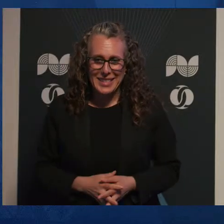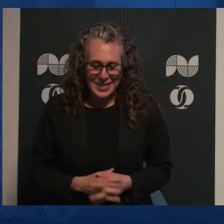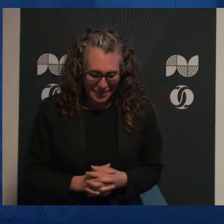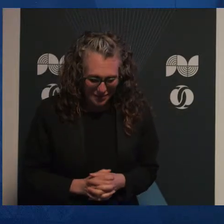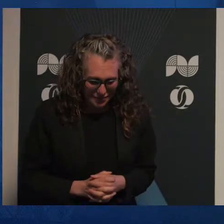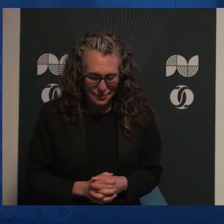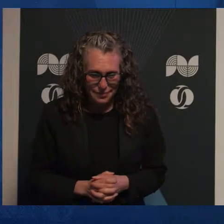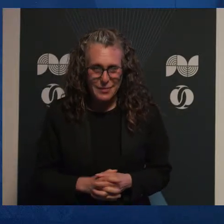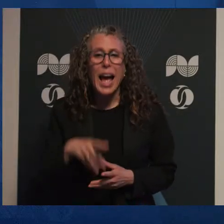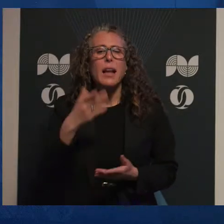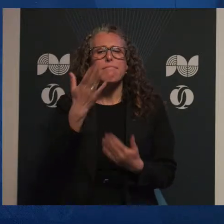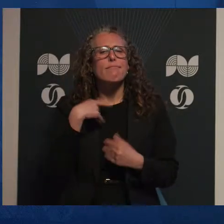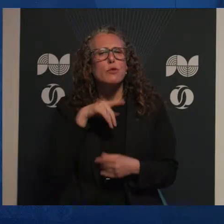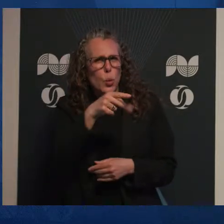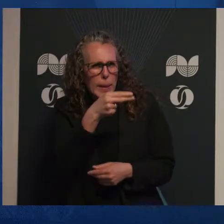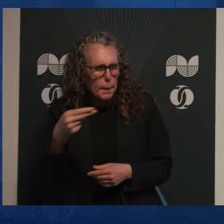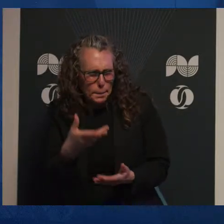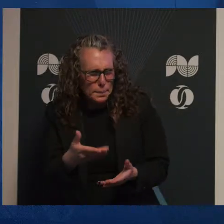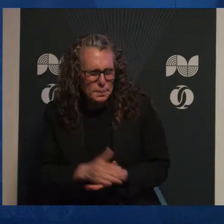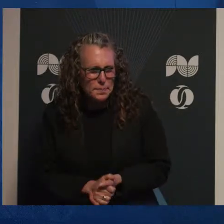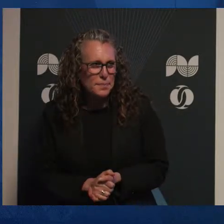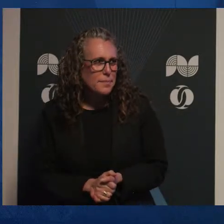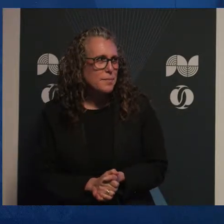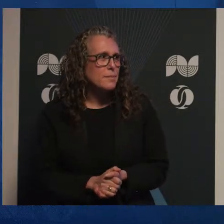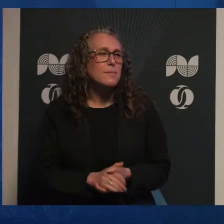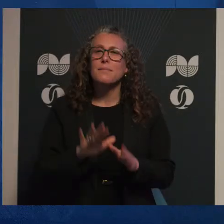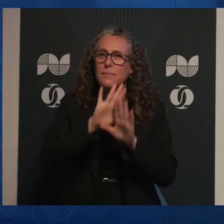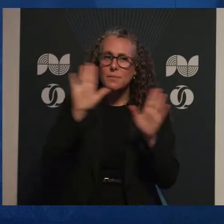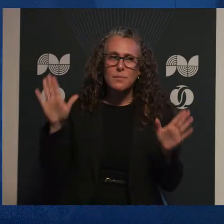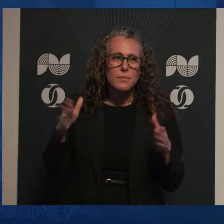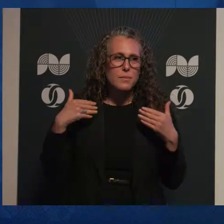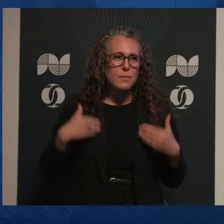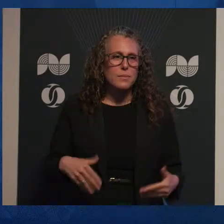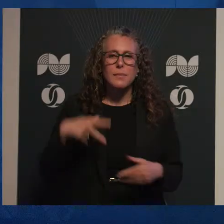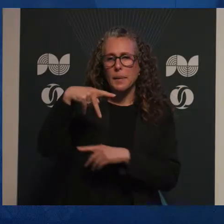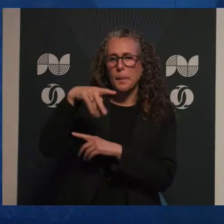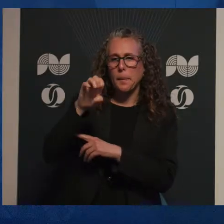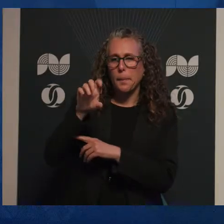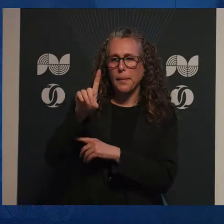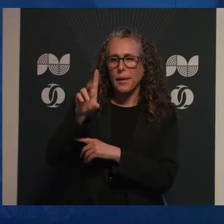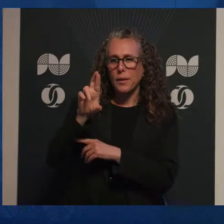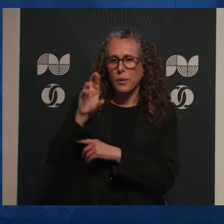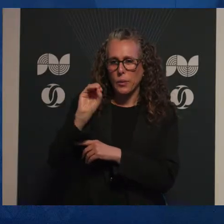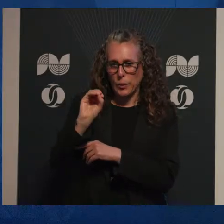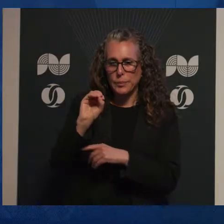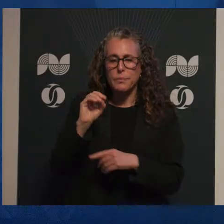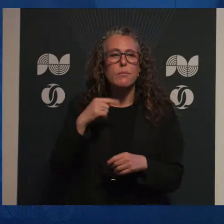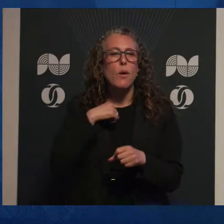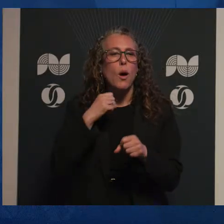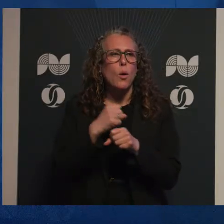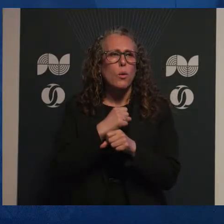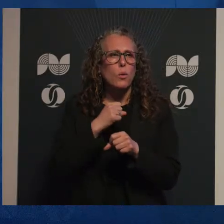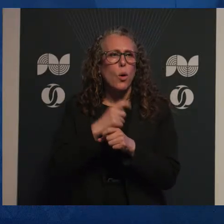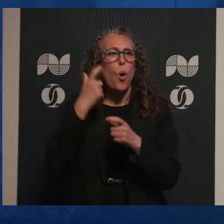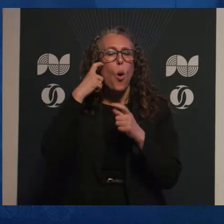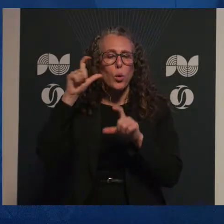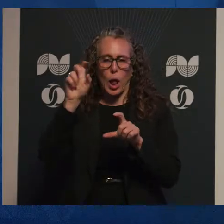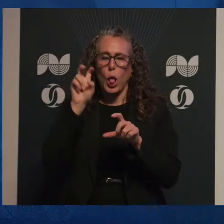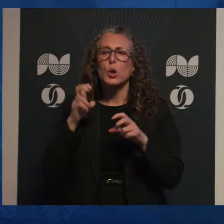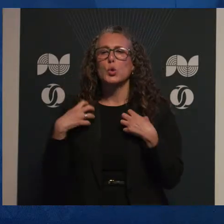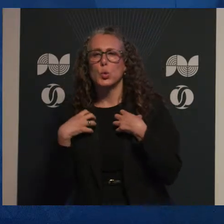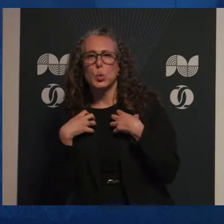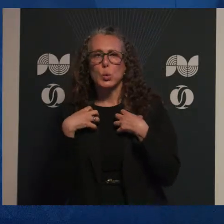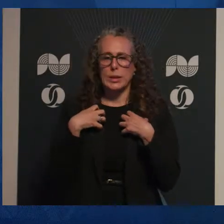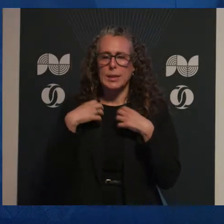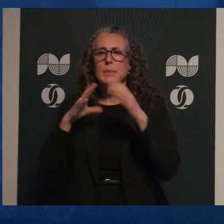And please introduce yourself. Thank you. Hello, thank you very much. My name is Pedro, and I work for hotel and tourism development,